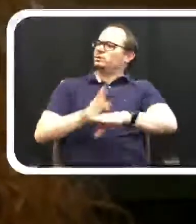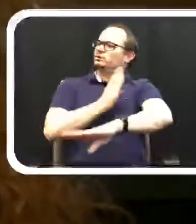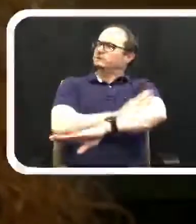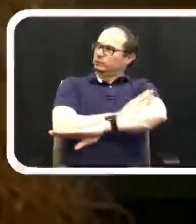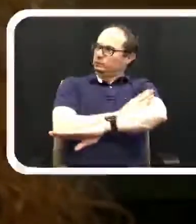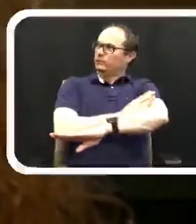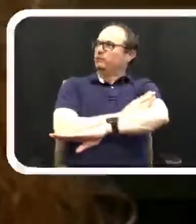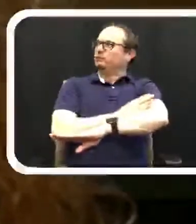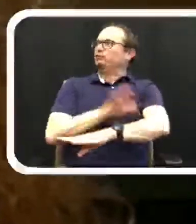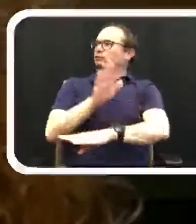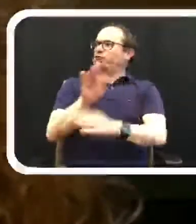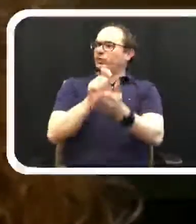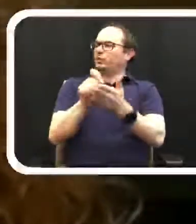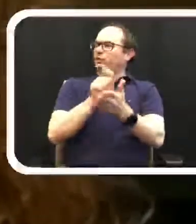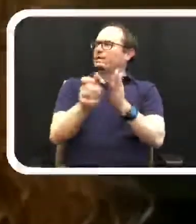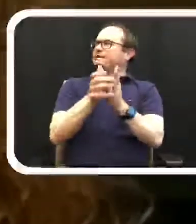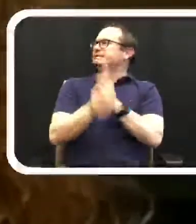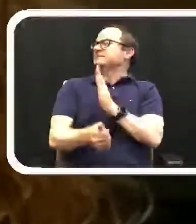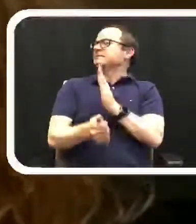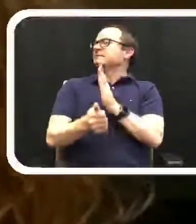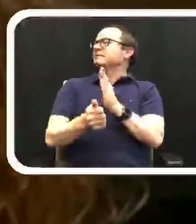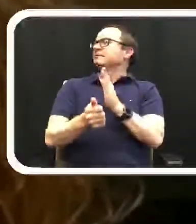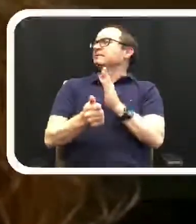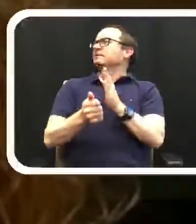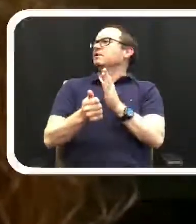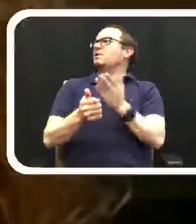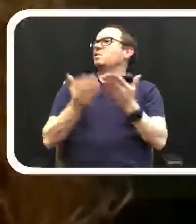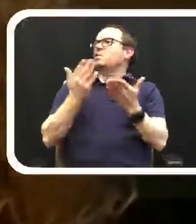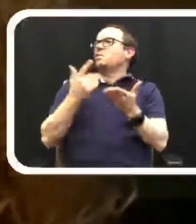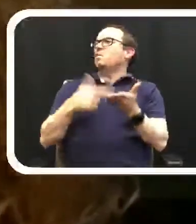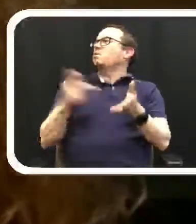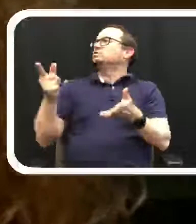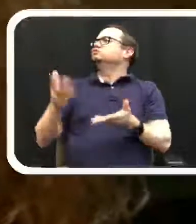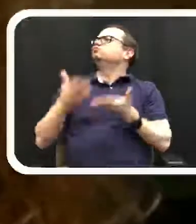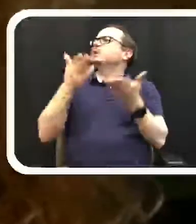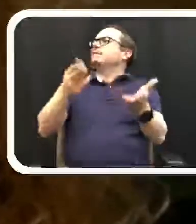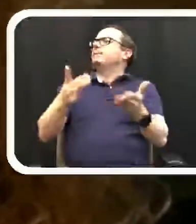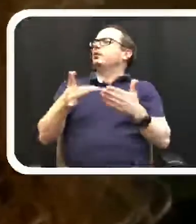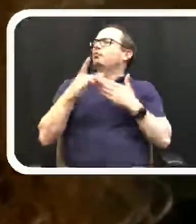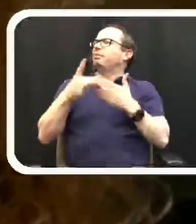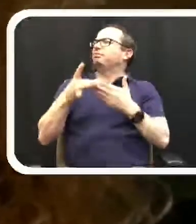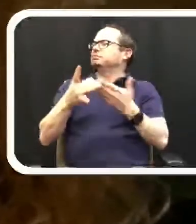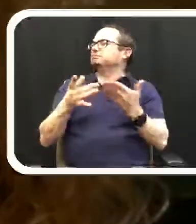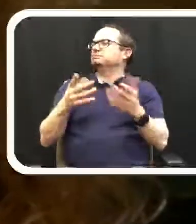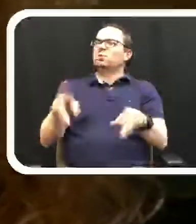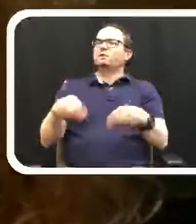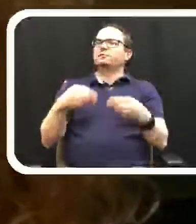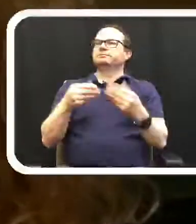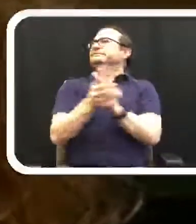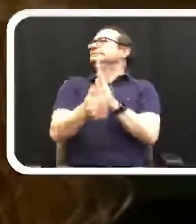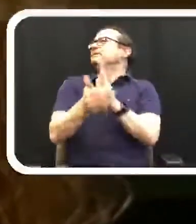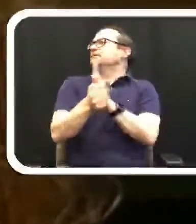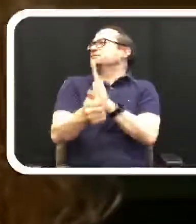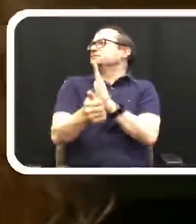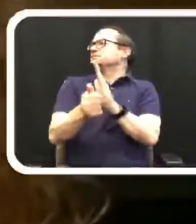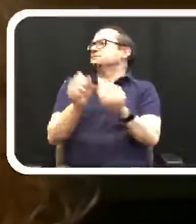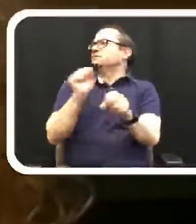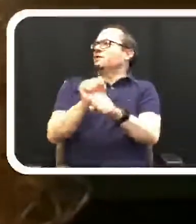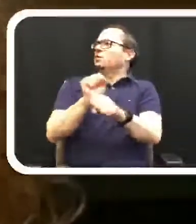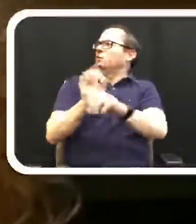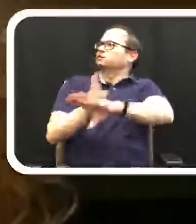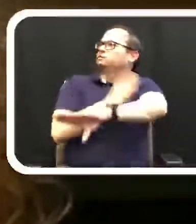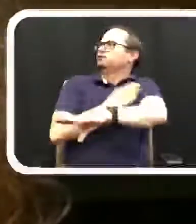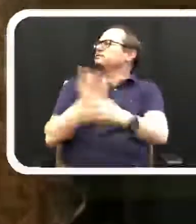improve his or her writing skills, what guidance do you provide them? What kind of skills can they work on